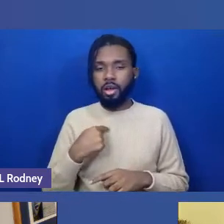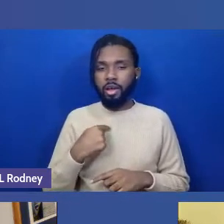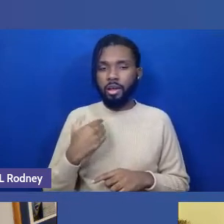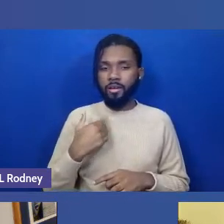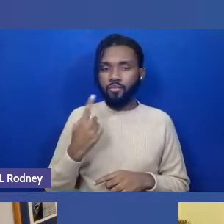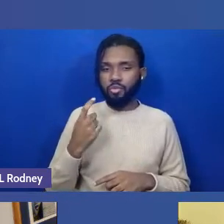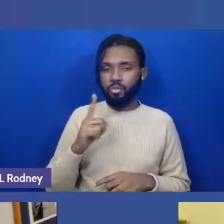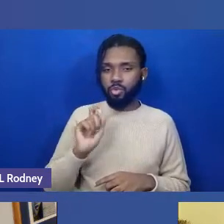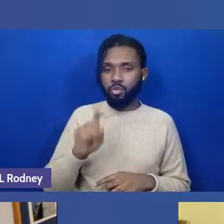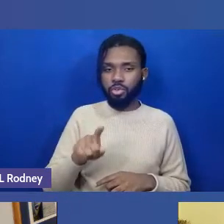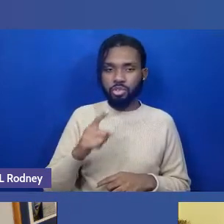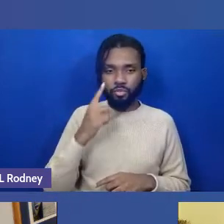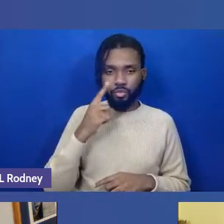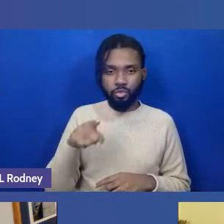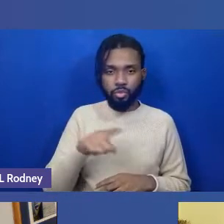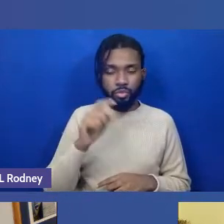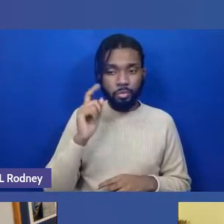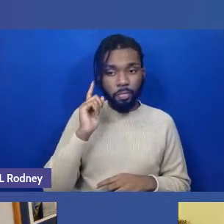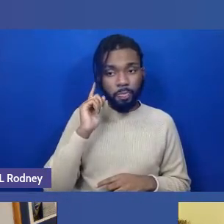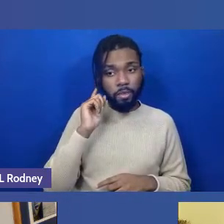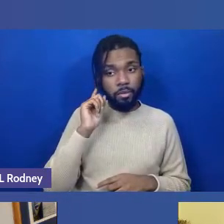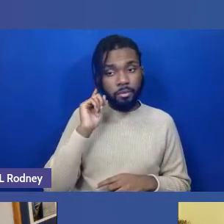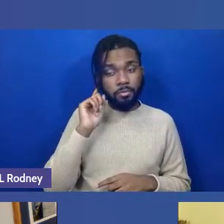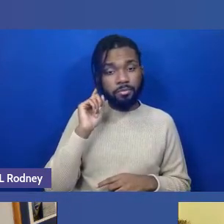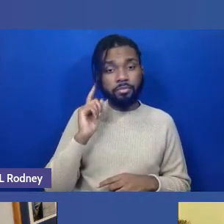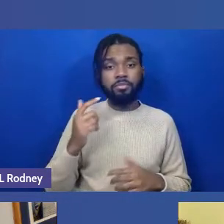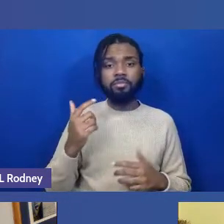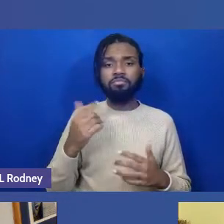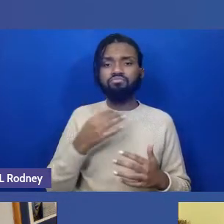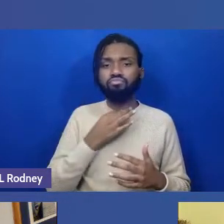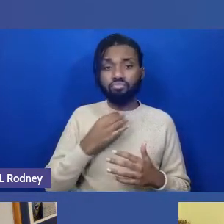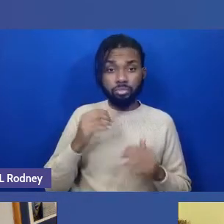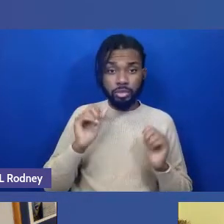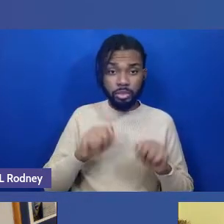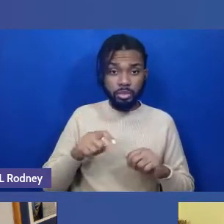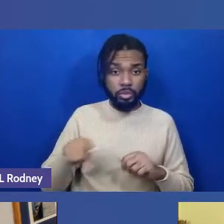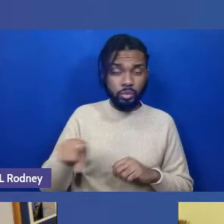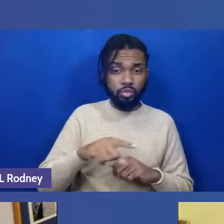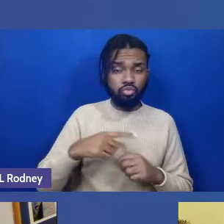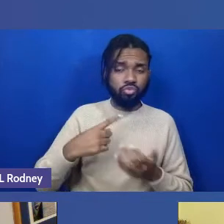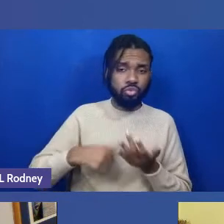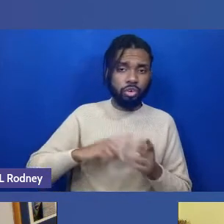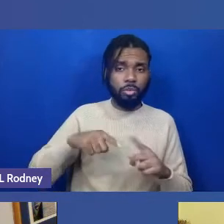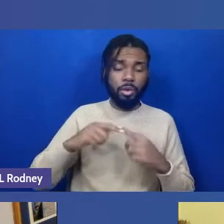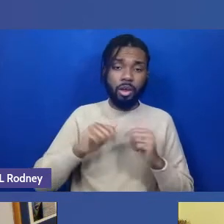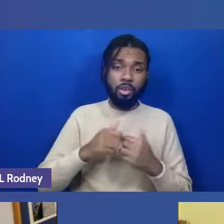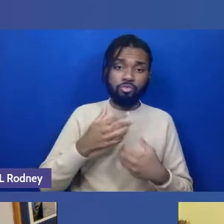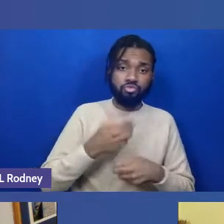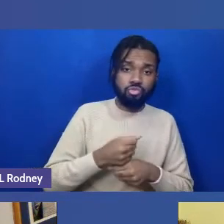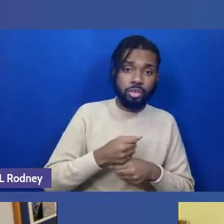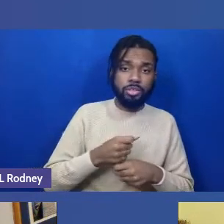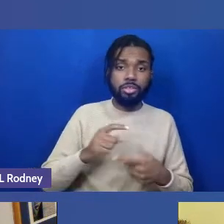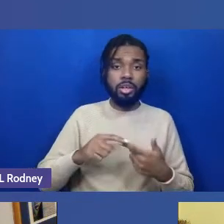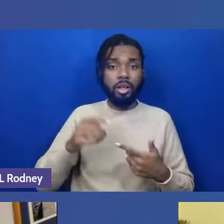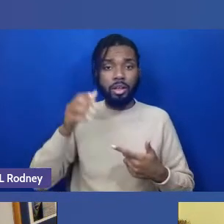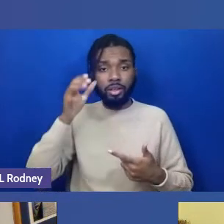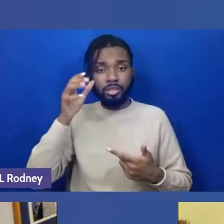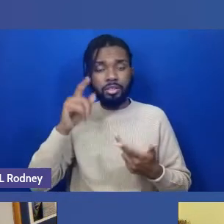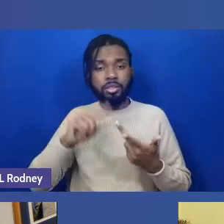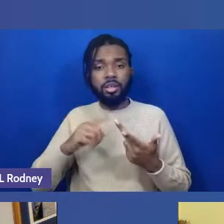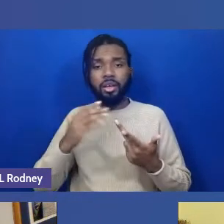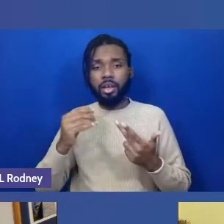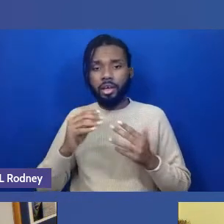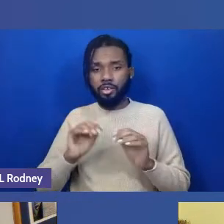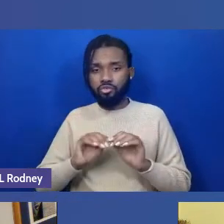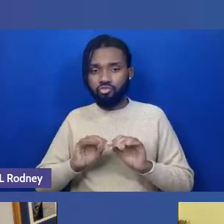of you, which was if you could each speak a little bit more about how trust, listening, and transparency are a